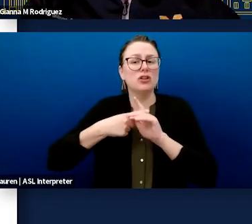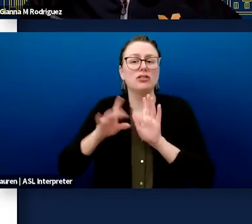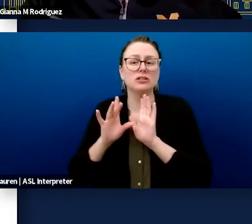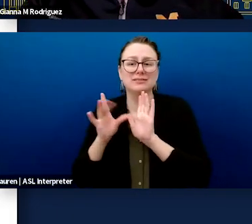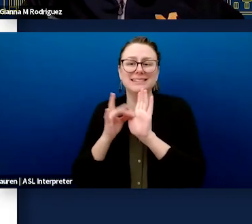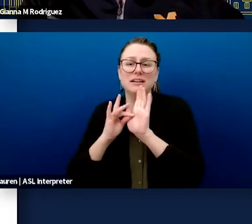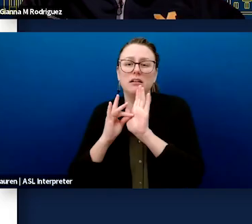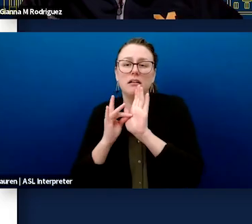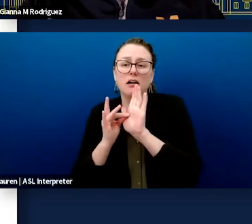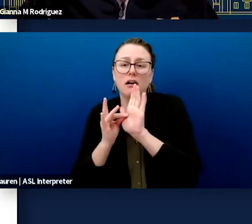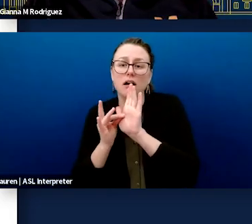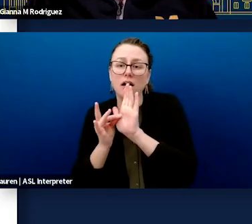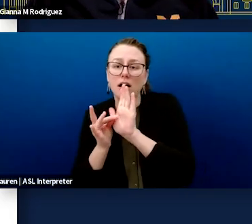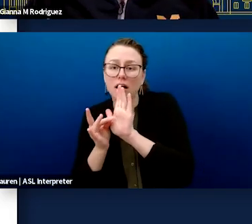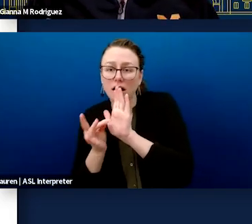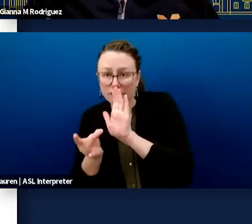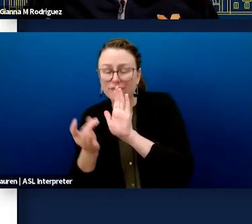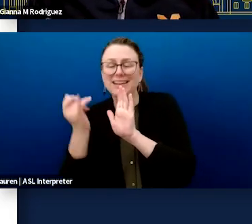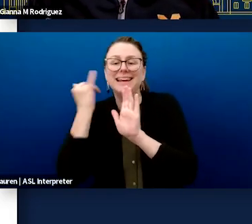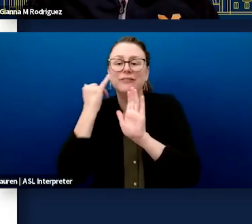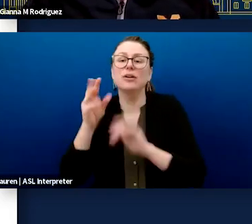if it gets too wet.